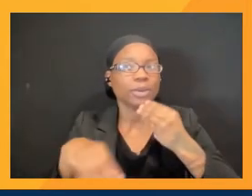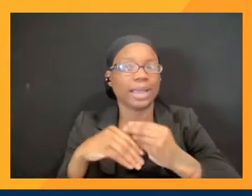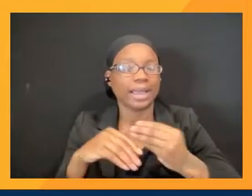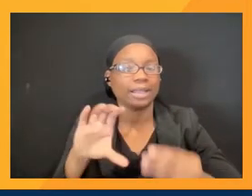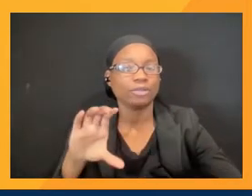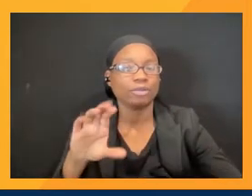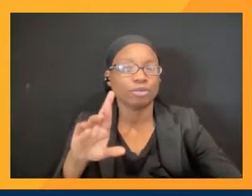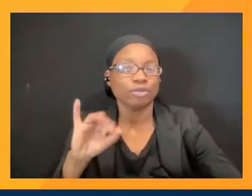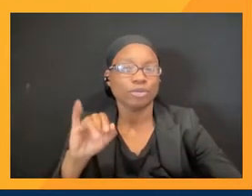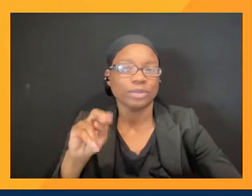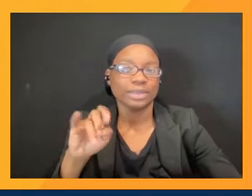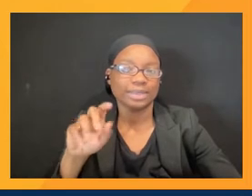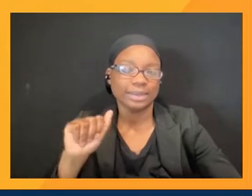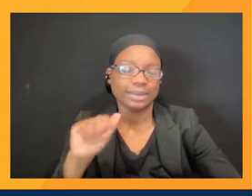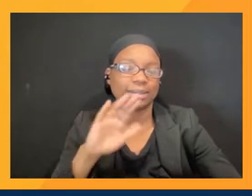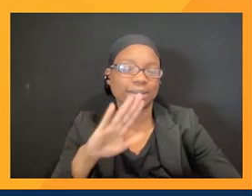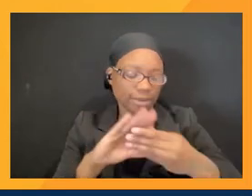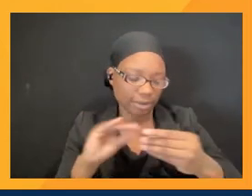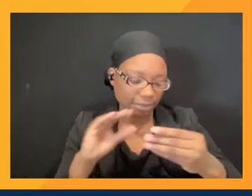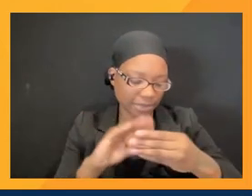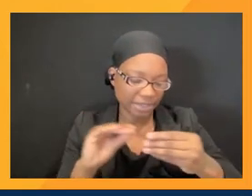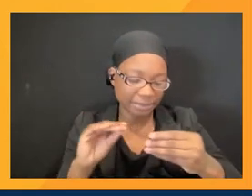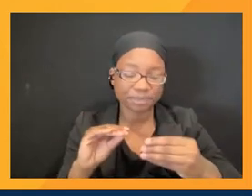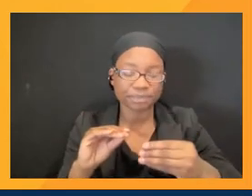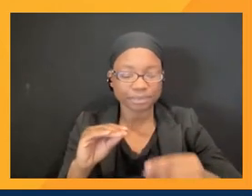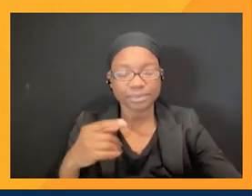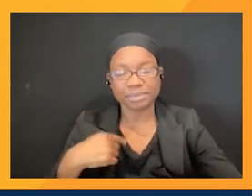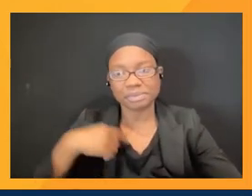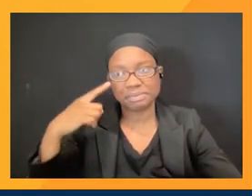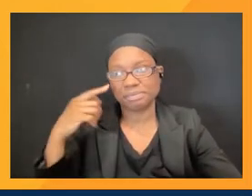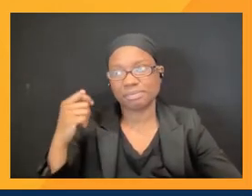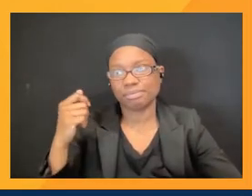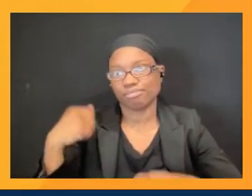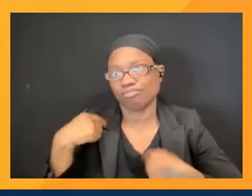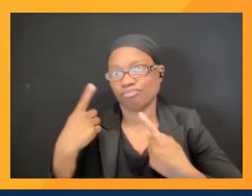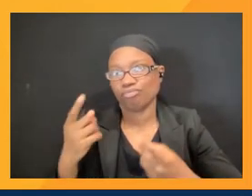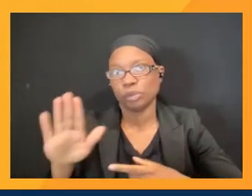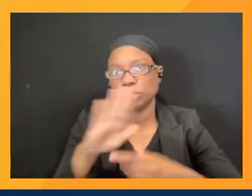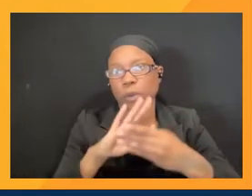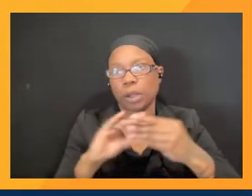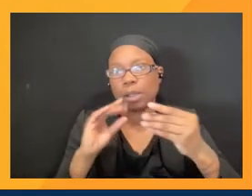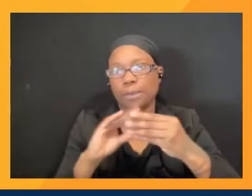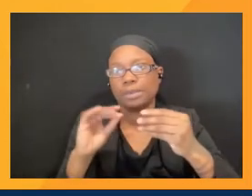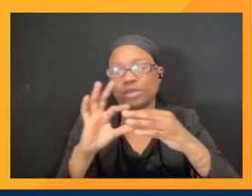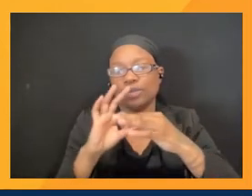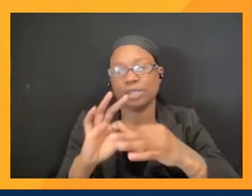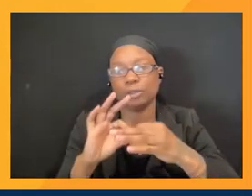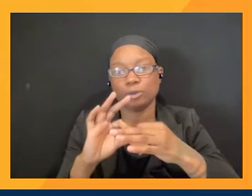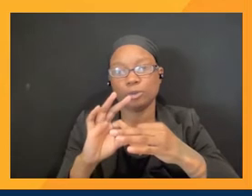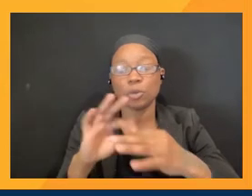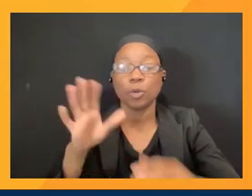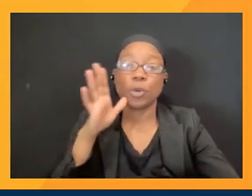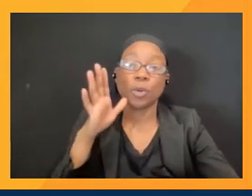work. And so if we cannot find ways to address all of these issues now,